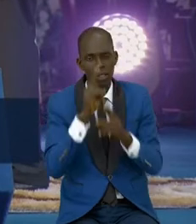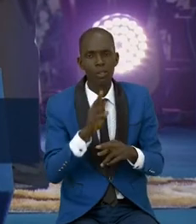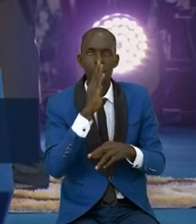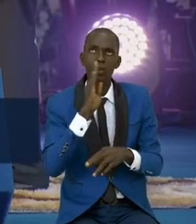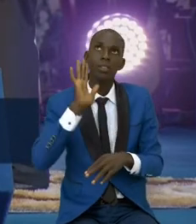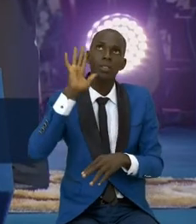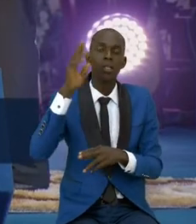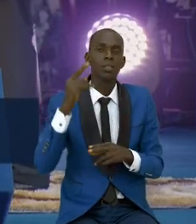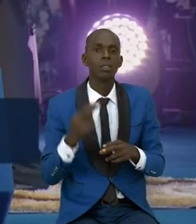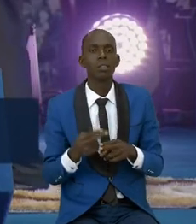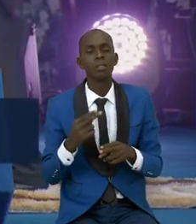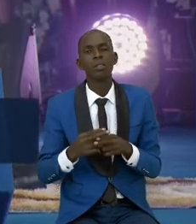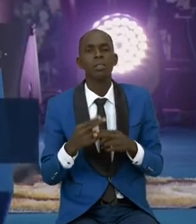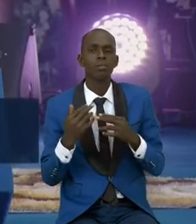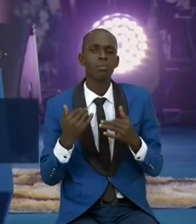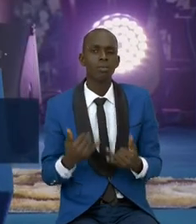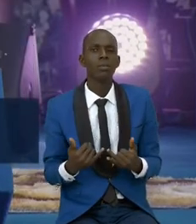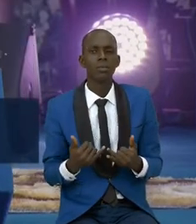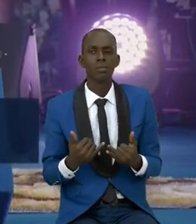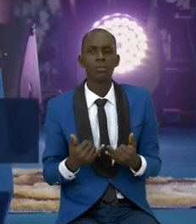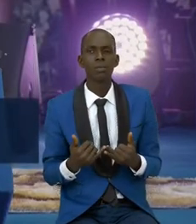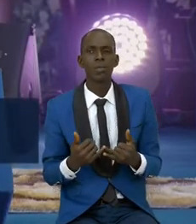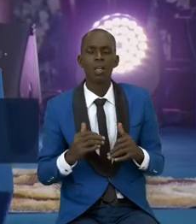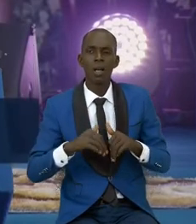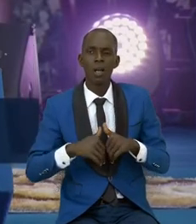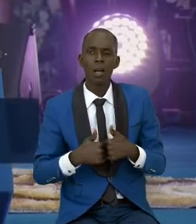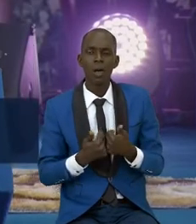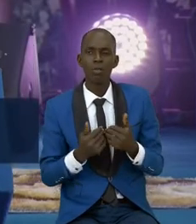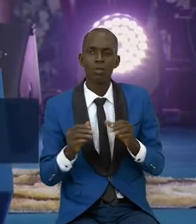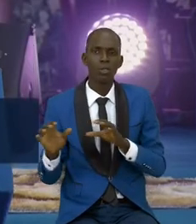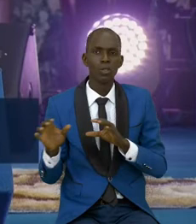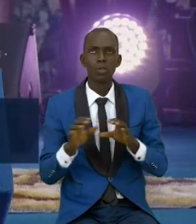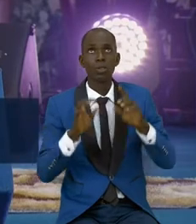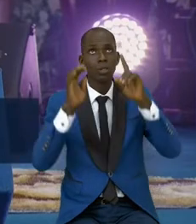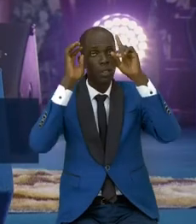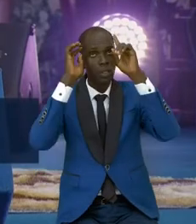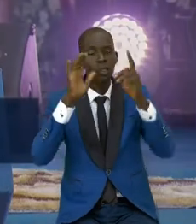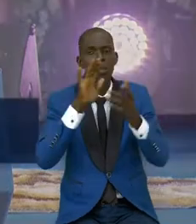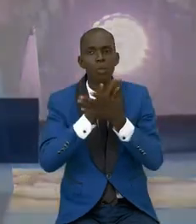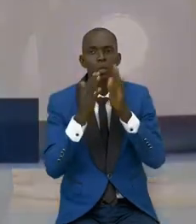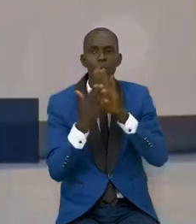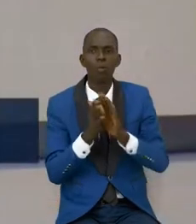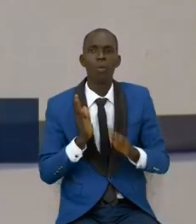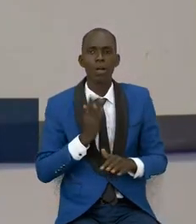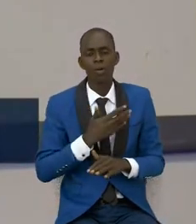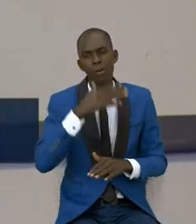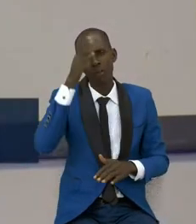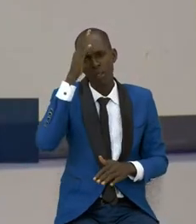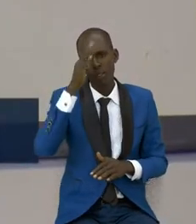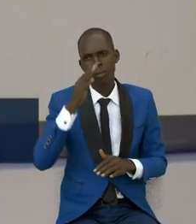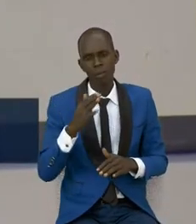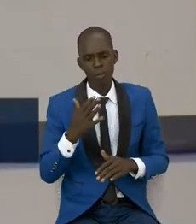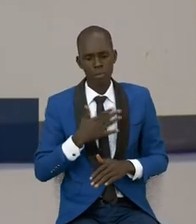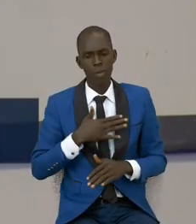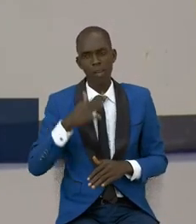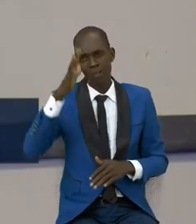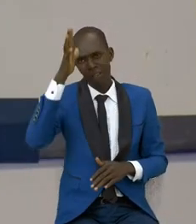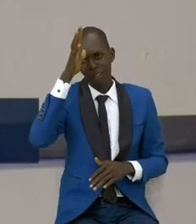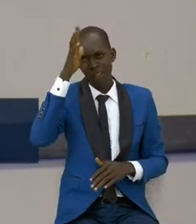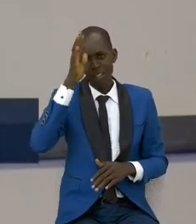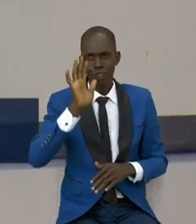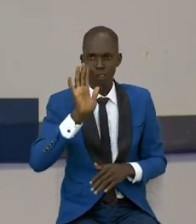name. Now, how does he become our Father, my Father,